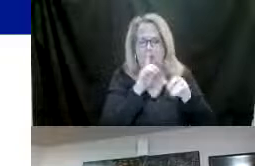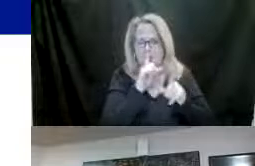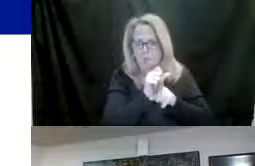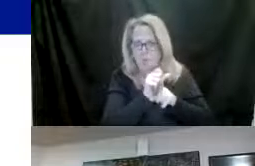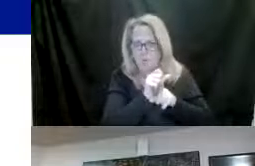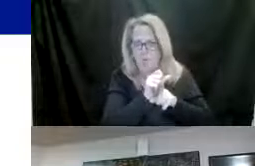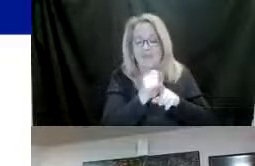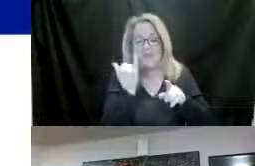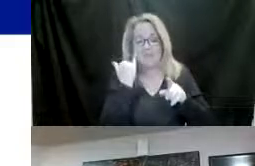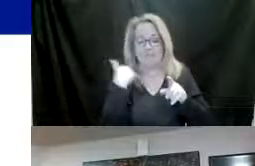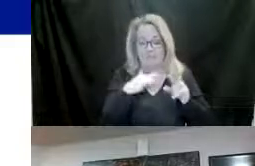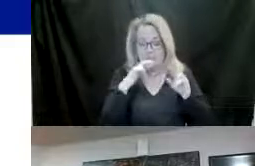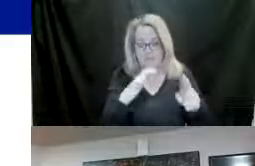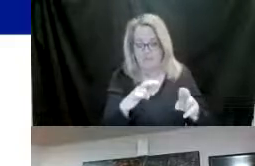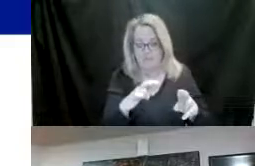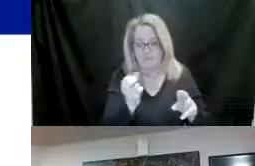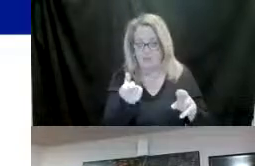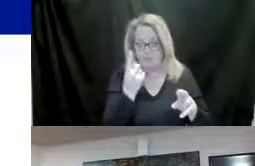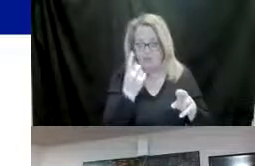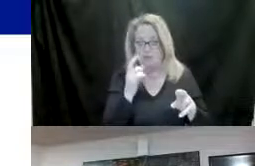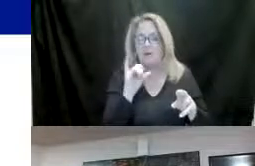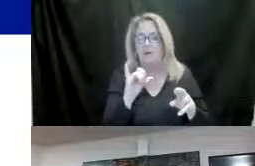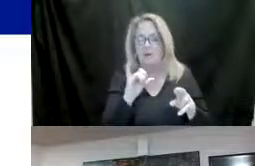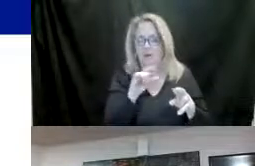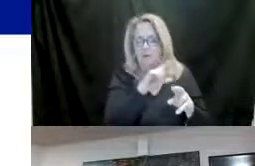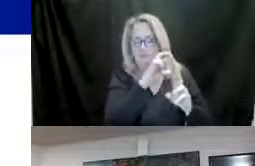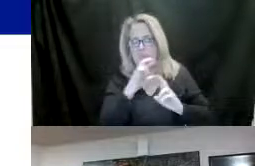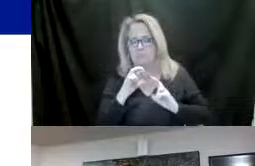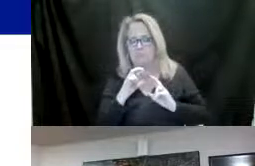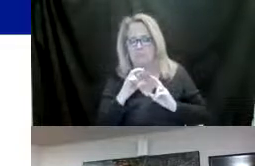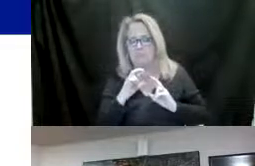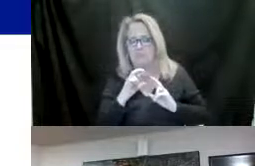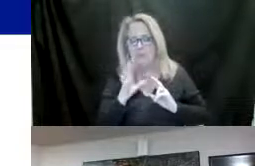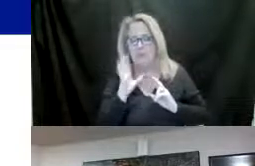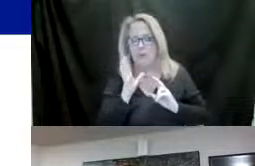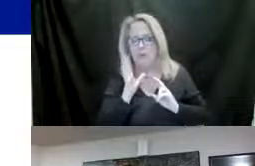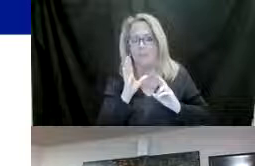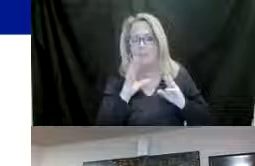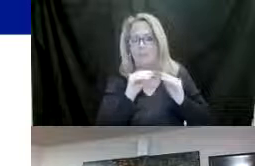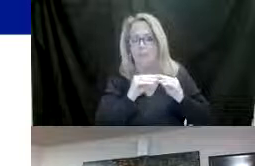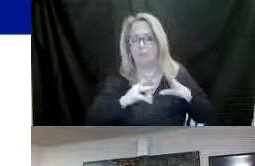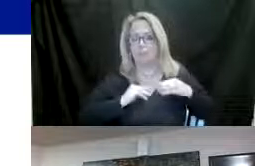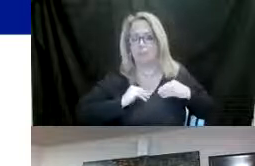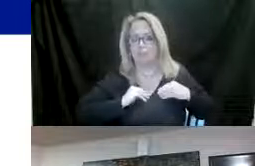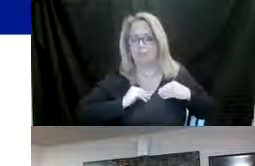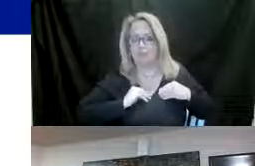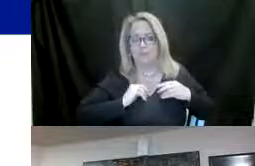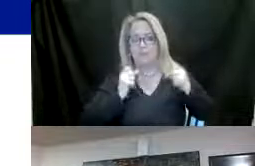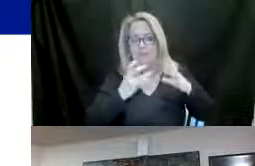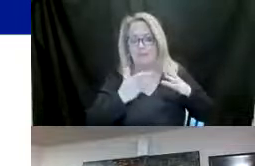them, they will understand that they are respected, and they will be more receptive to a lot of things,